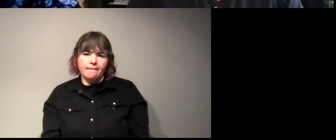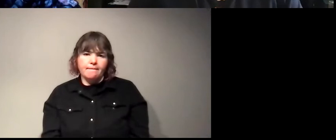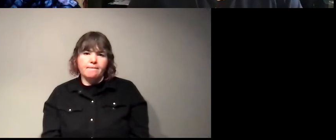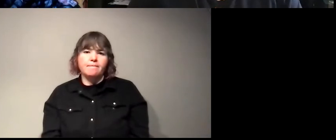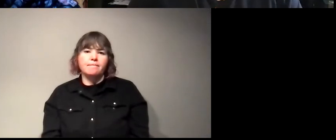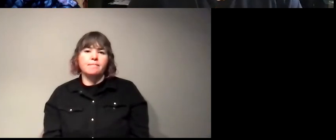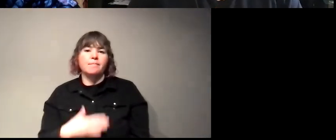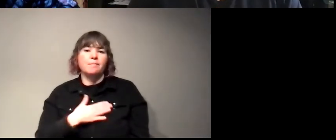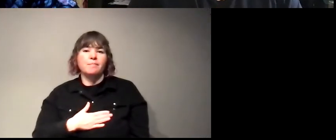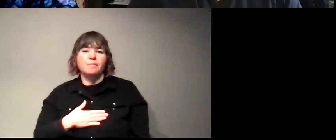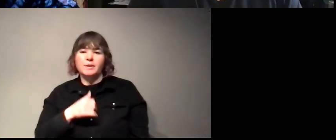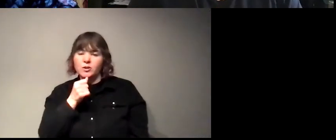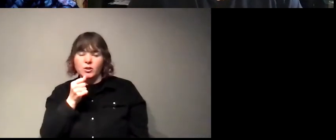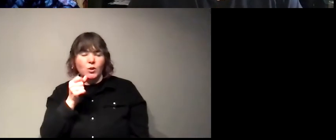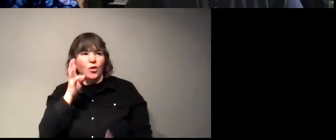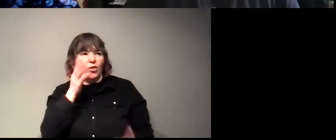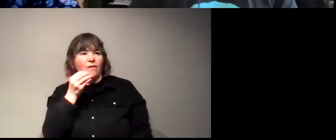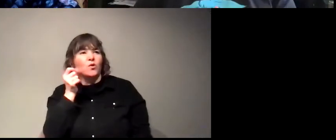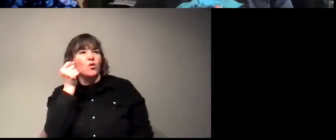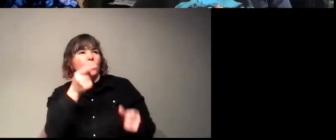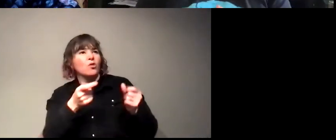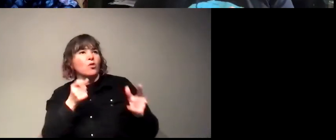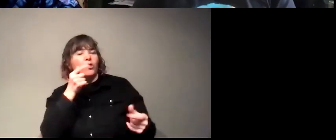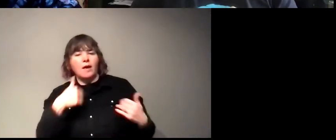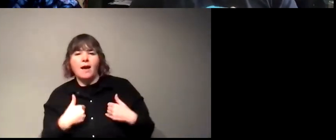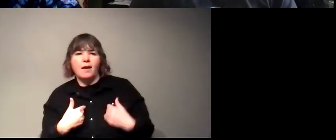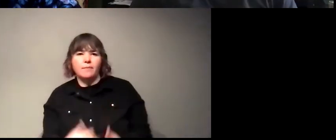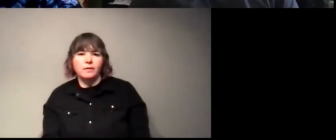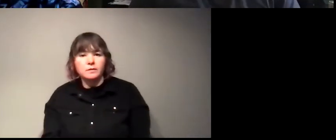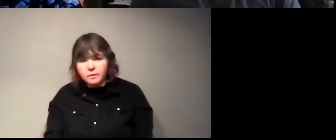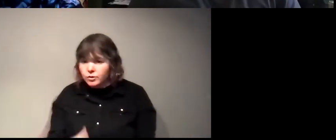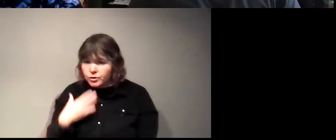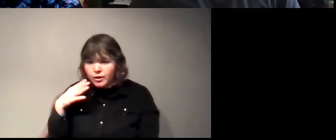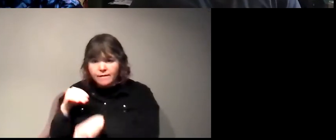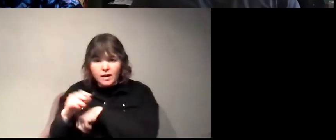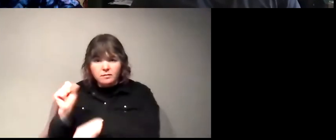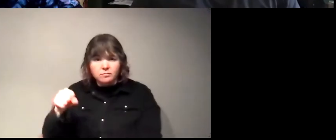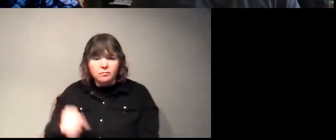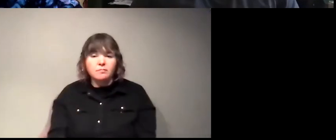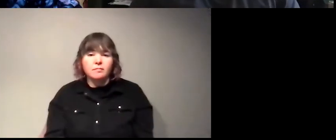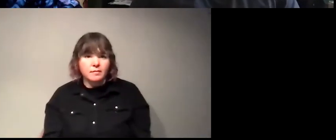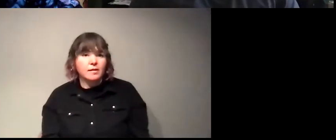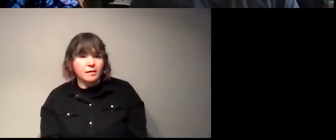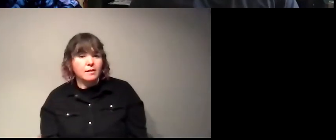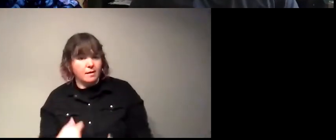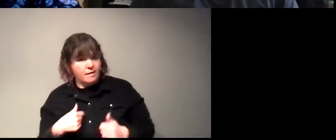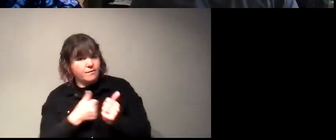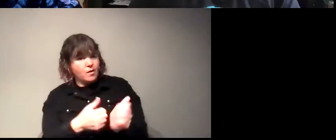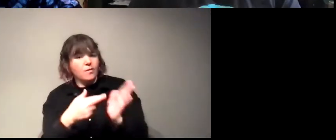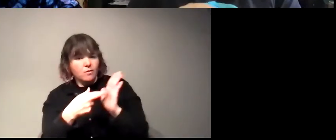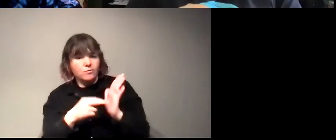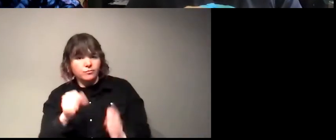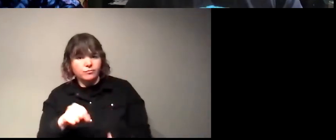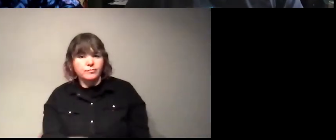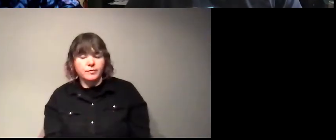Please don't throw random food to my animals. Solid. Okay. Yeah. That's a rule I can follow. That's my one. Okay,